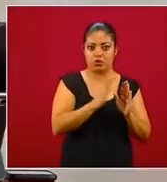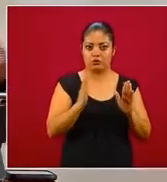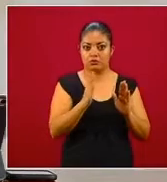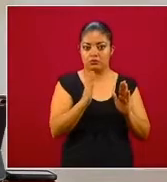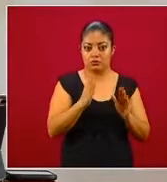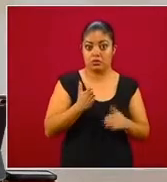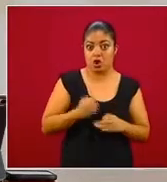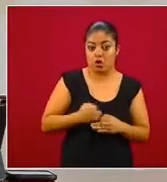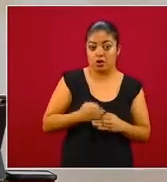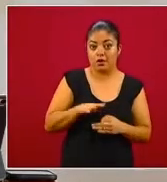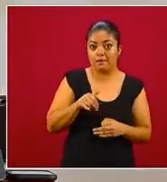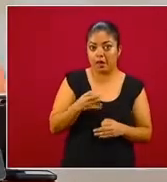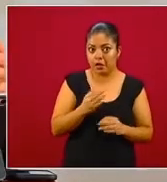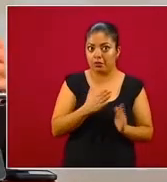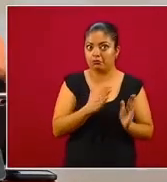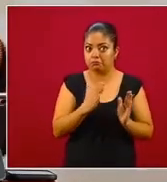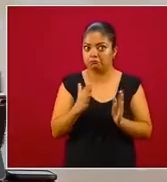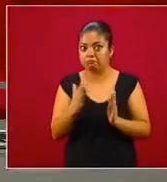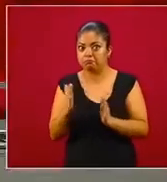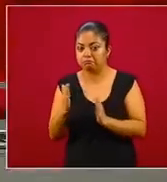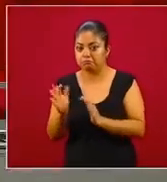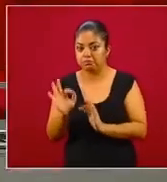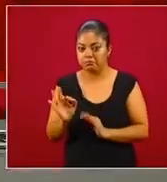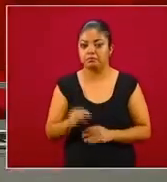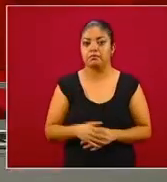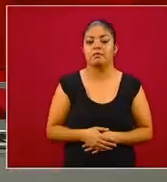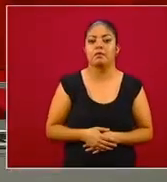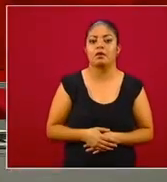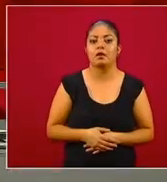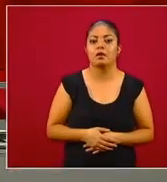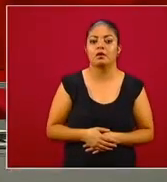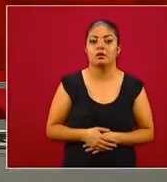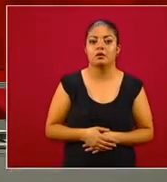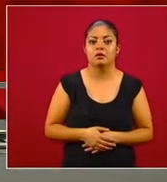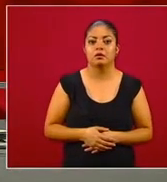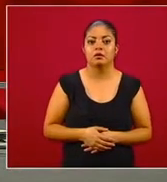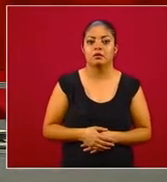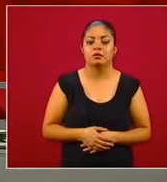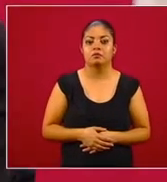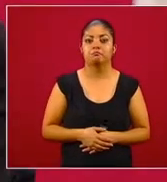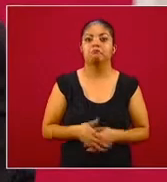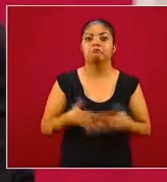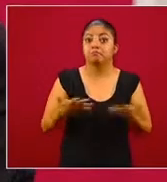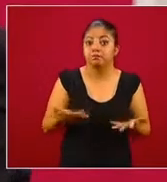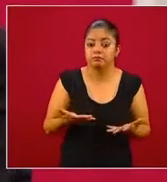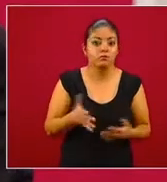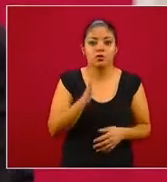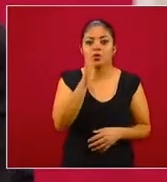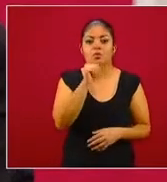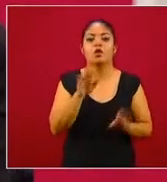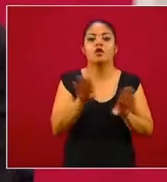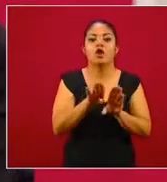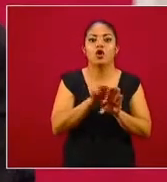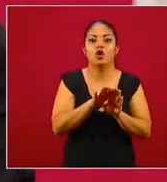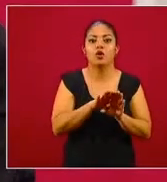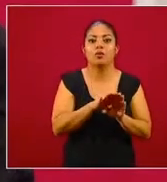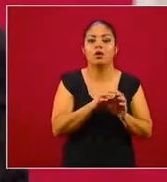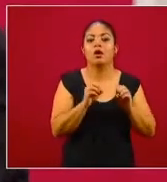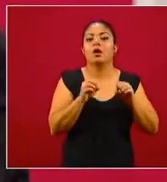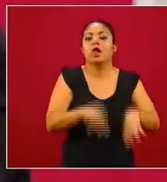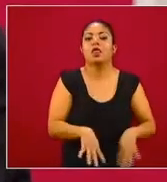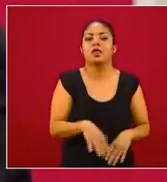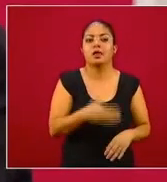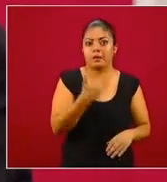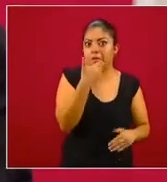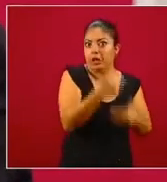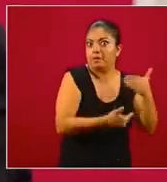we said it was going to be in April, and now it's in the middle of May. We said the peak was going to be in April, now it's in the middle of May. So we've done a great job. And we can't let